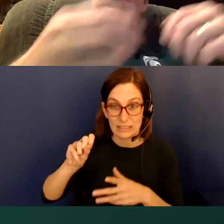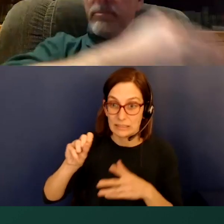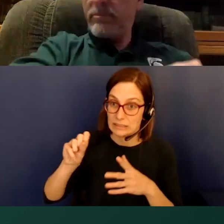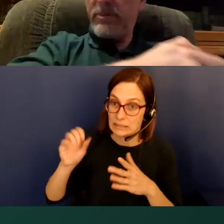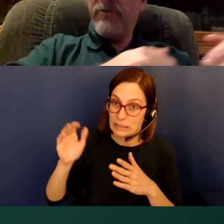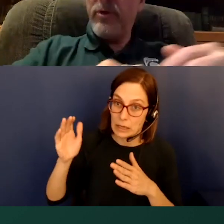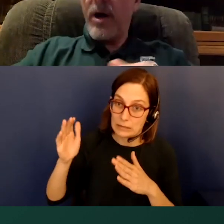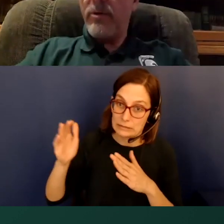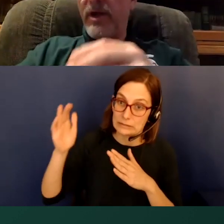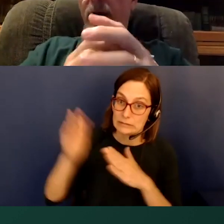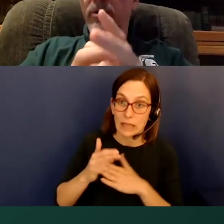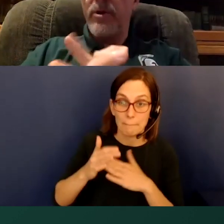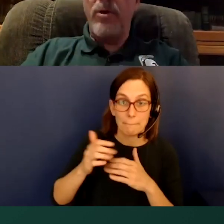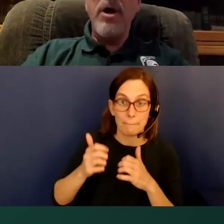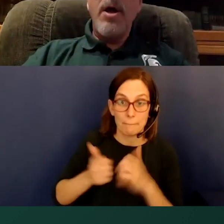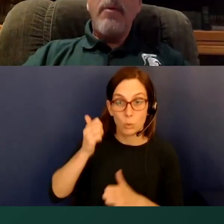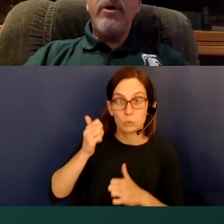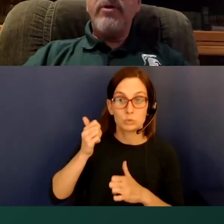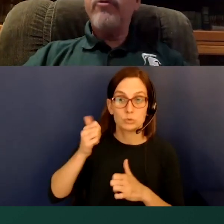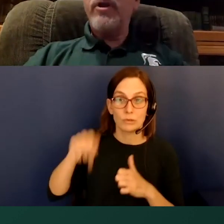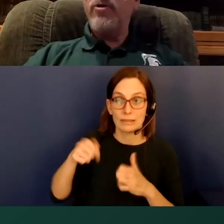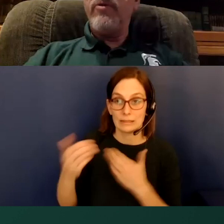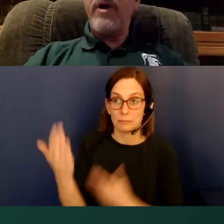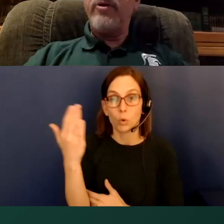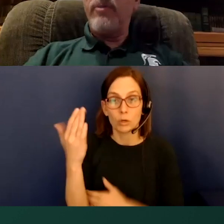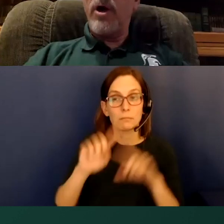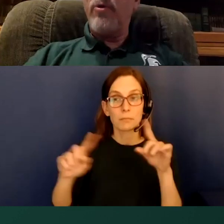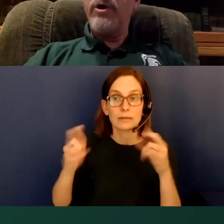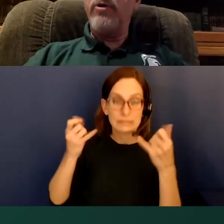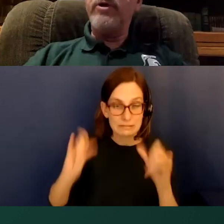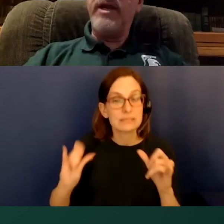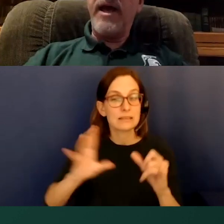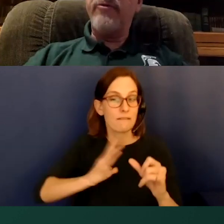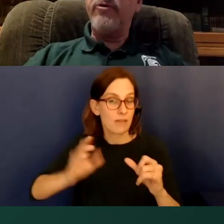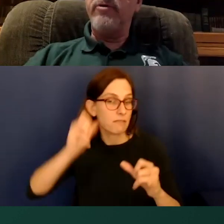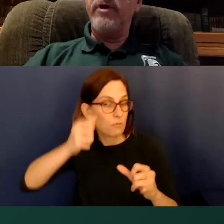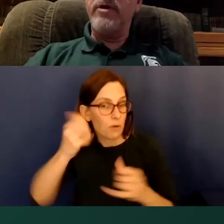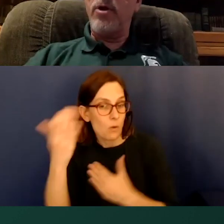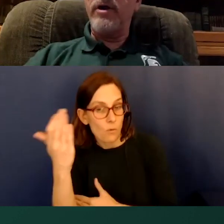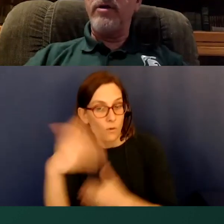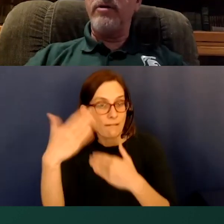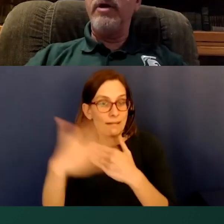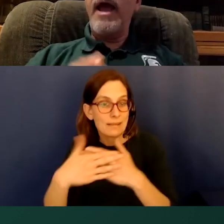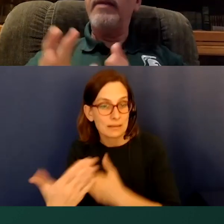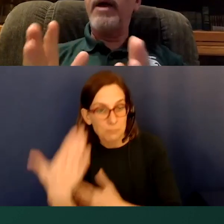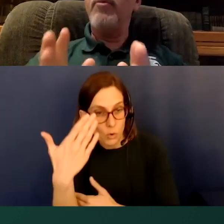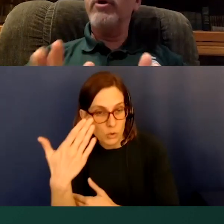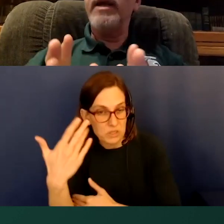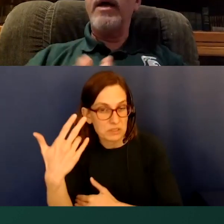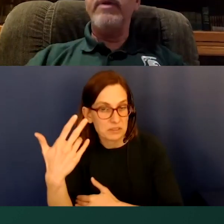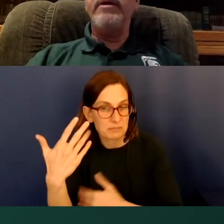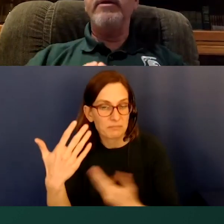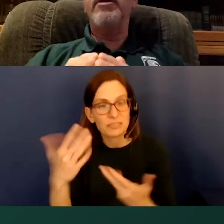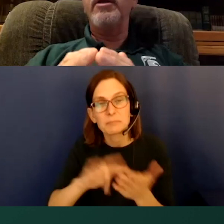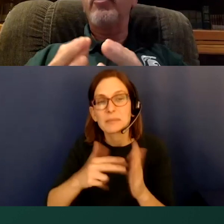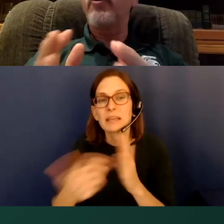as in a few hours, 10 hours ago, but they should still be fine tomorrow morning or the day after, as long as, and by morning,